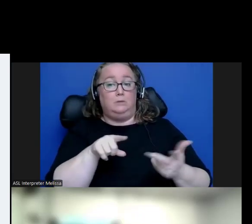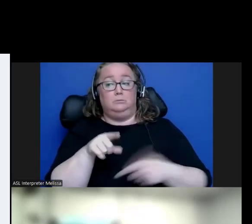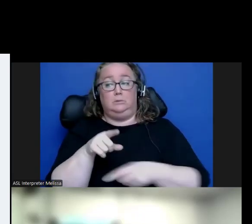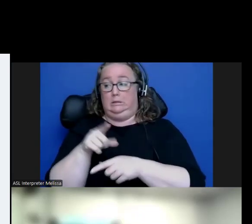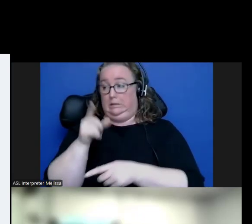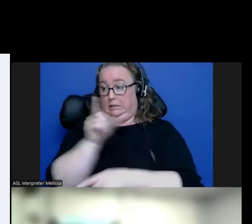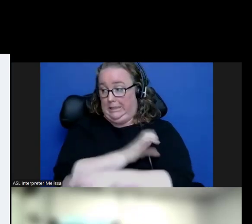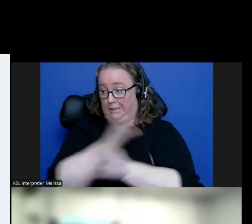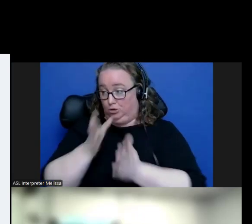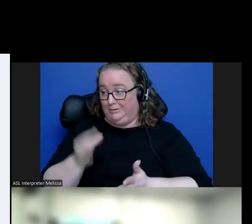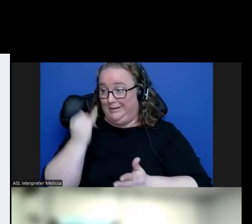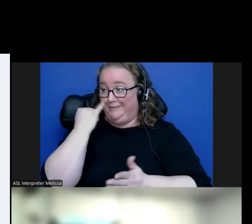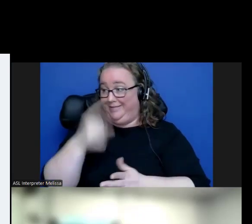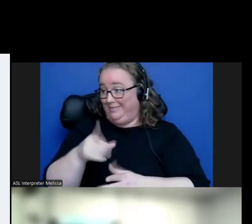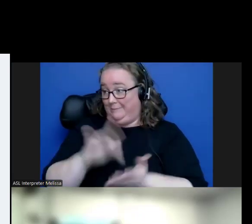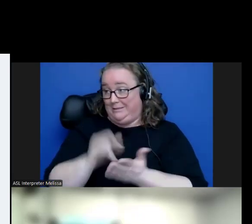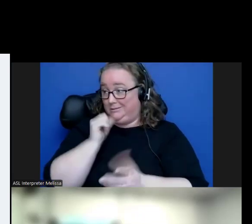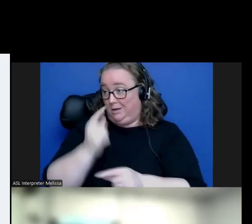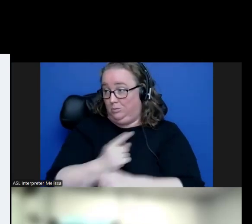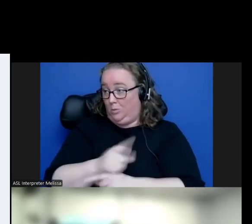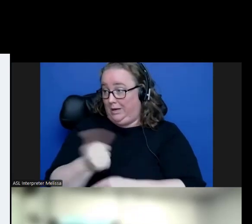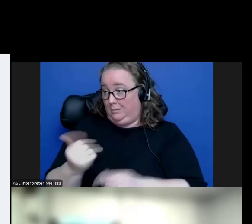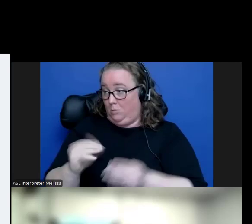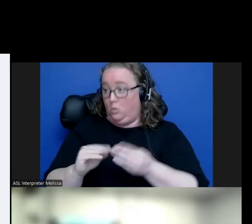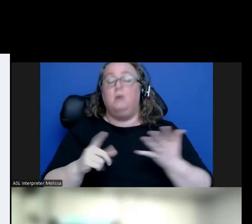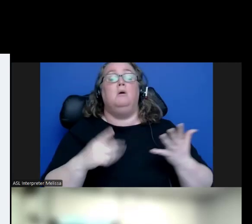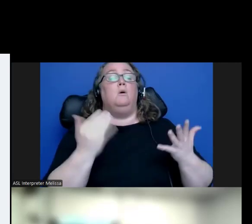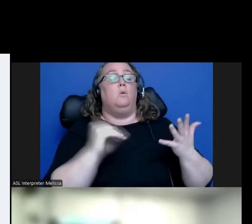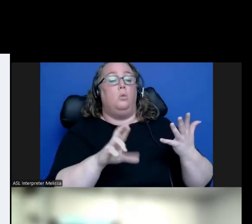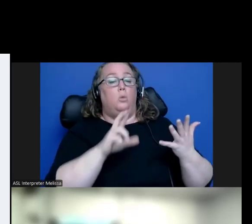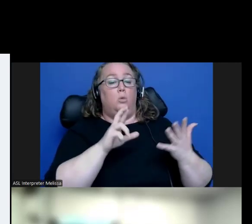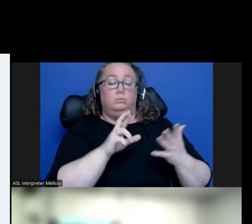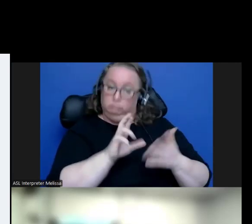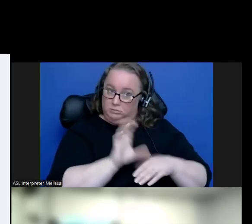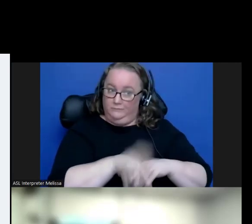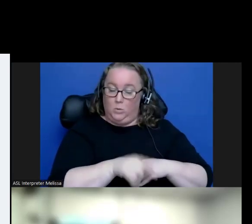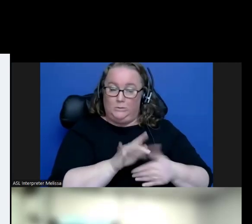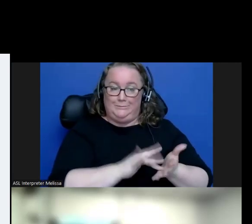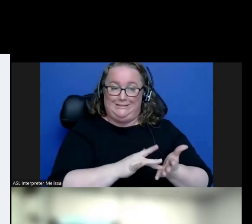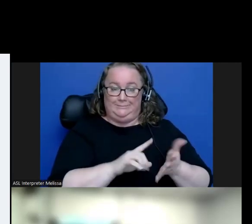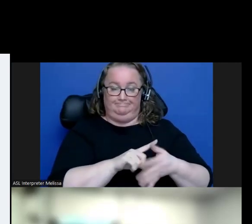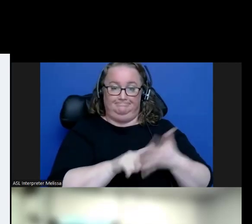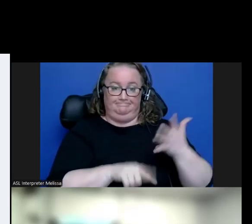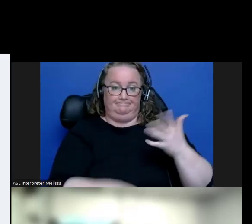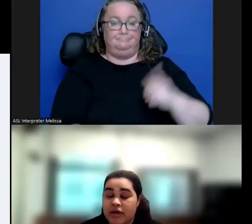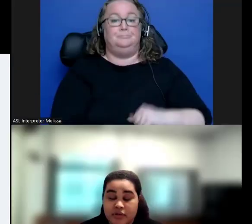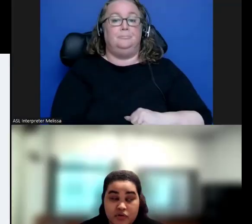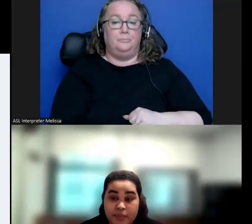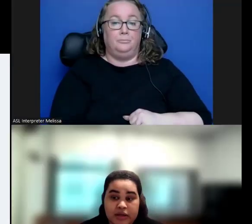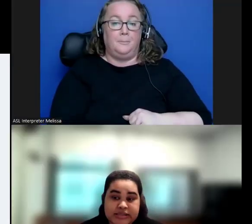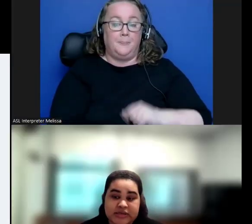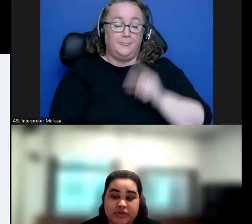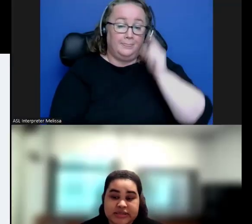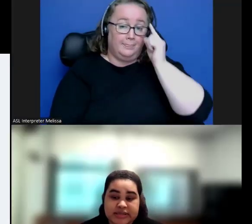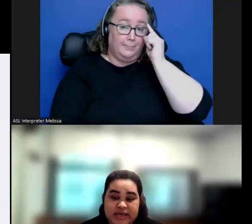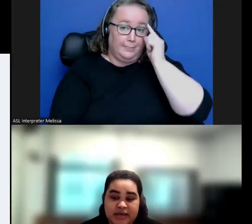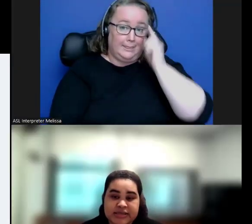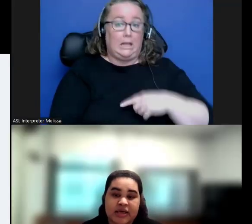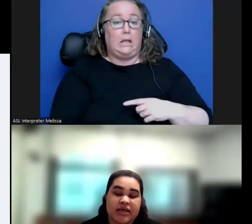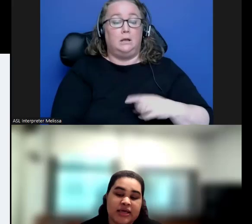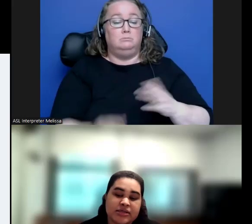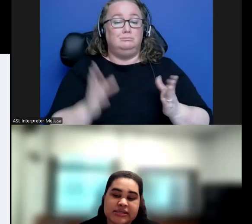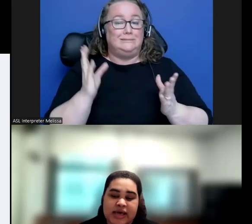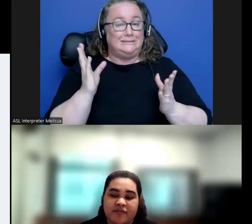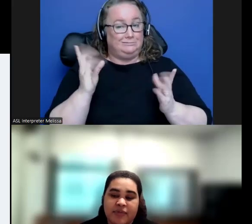longer appropriate, and in some cases, administering forced medication. Contrary to what the new policy would